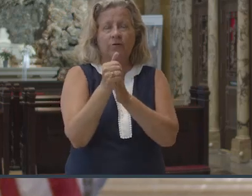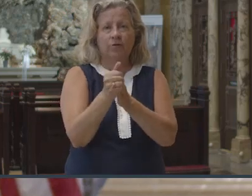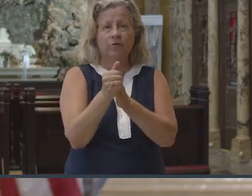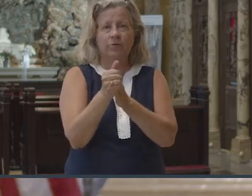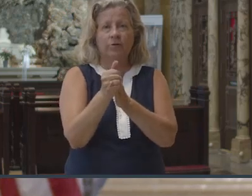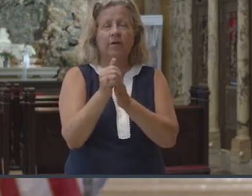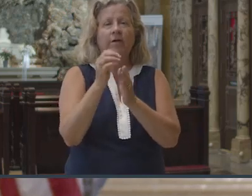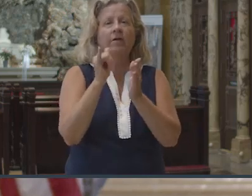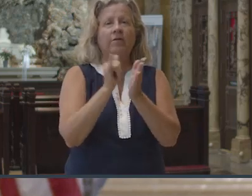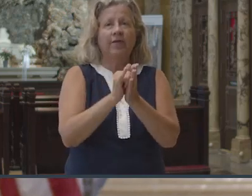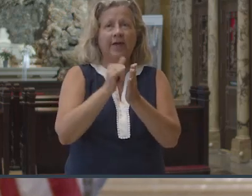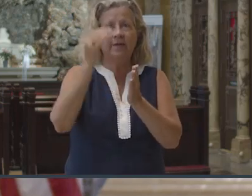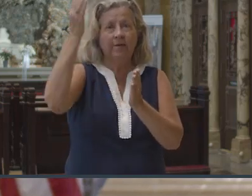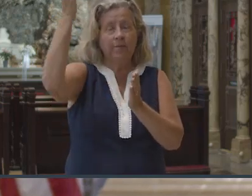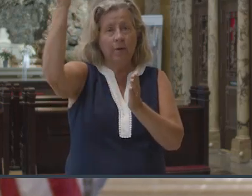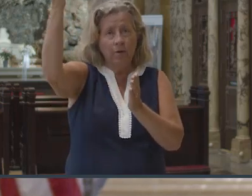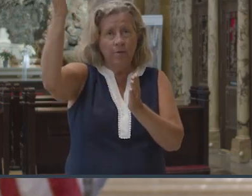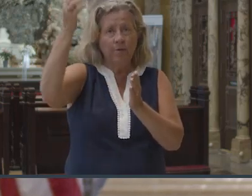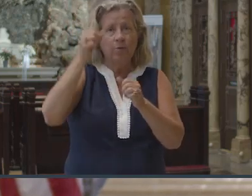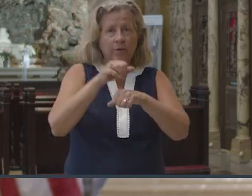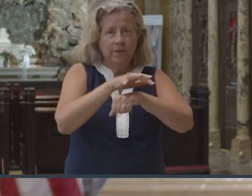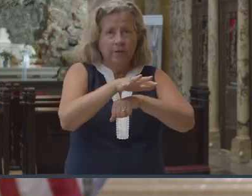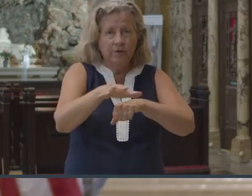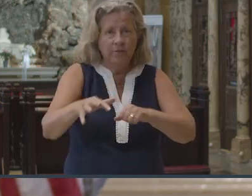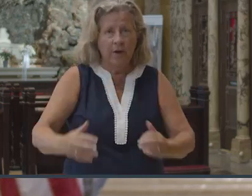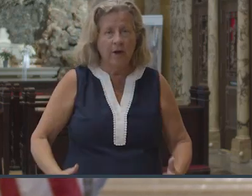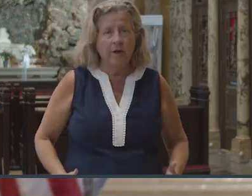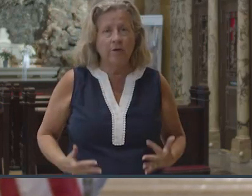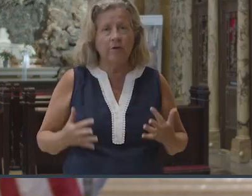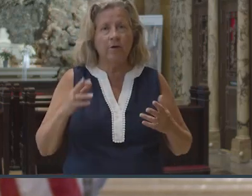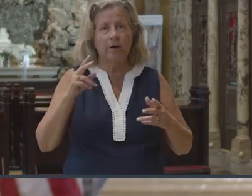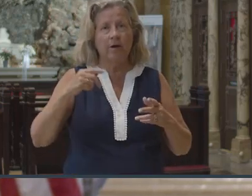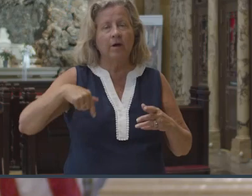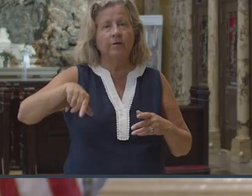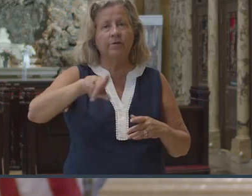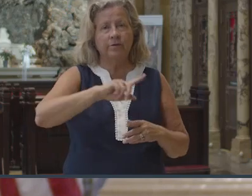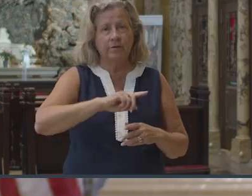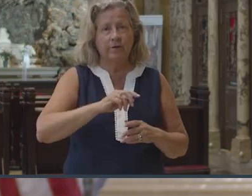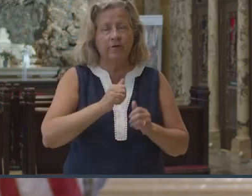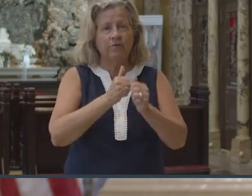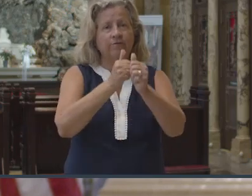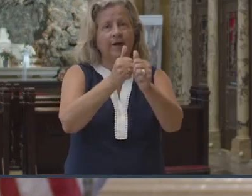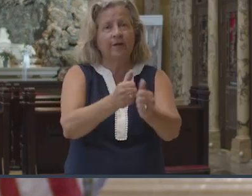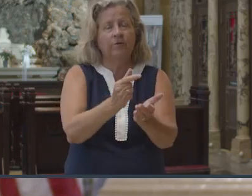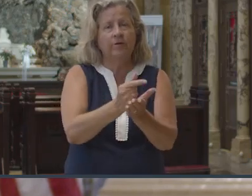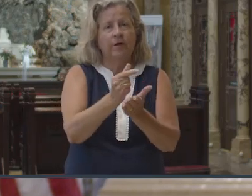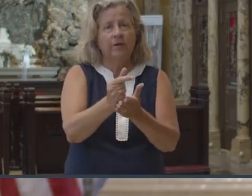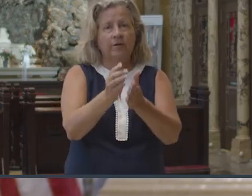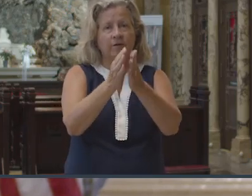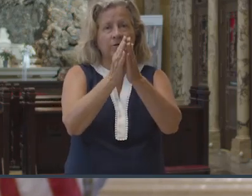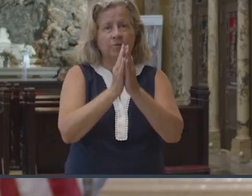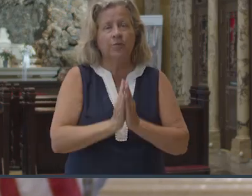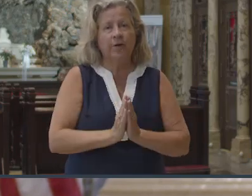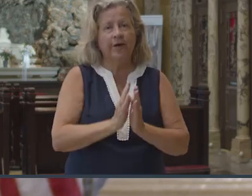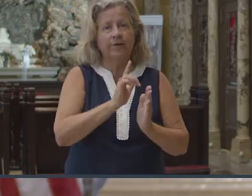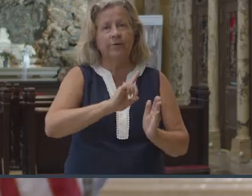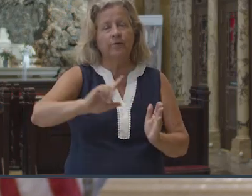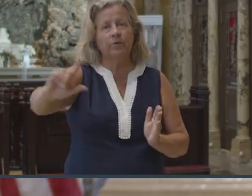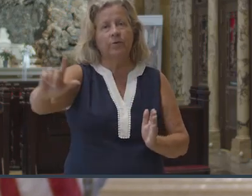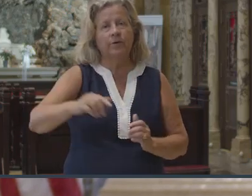them and keep them faithful to Christ and his gospel. Let us pray to the Lord. Lord, hear our